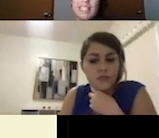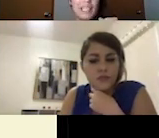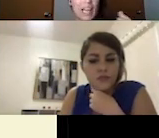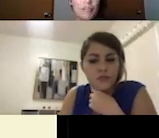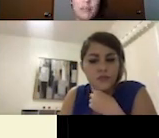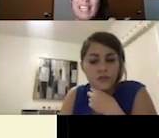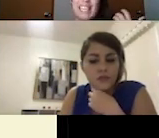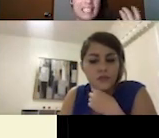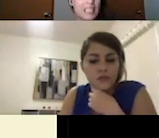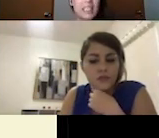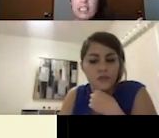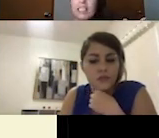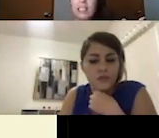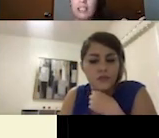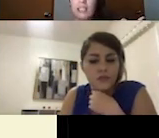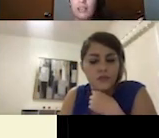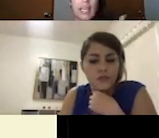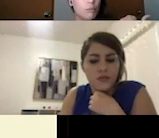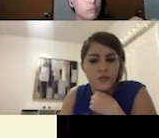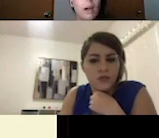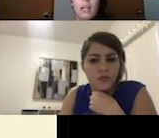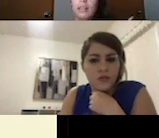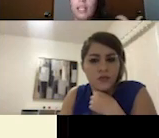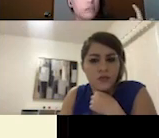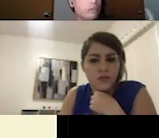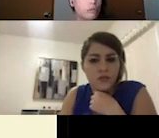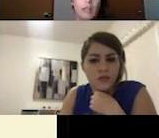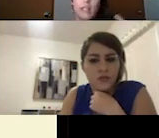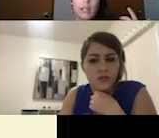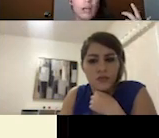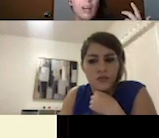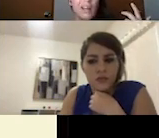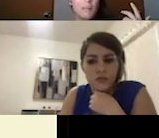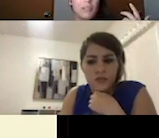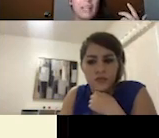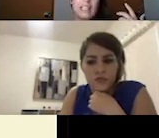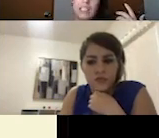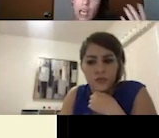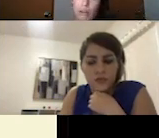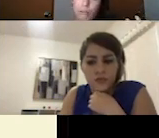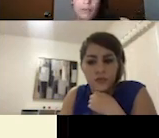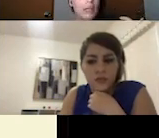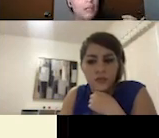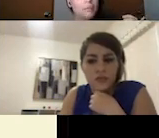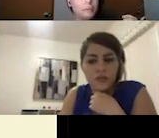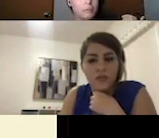have to bring to life, but I can't see it because either, land was bought, land was destroyed, that's